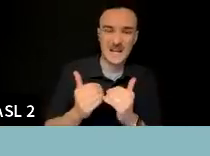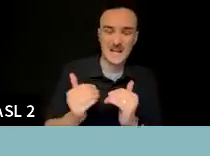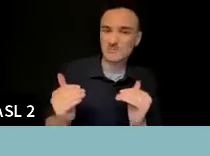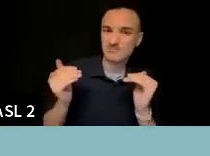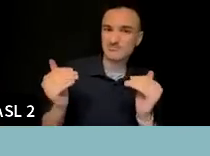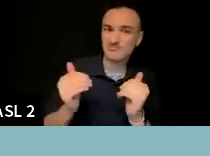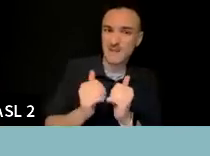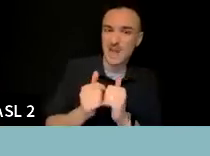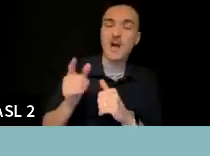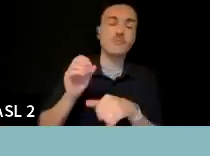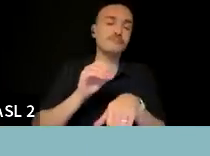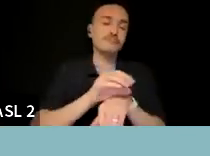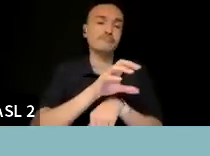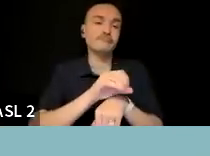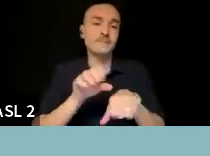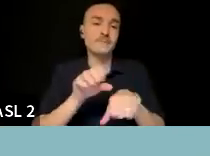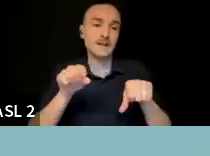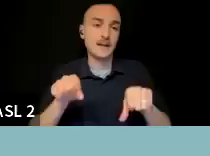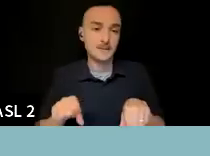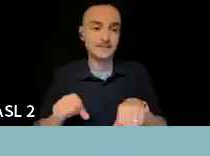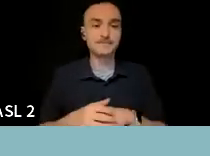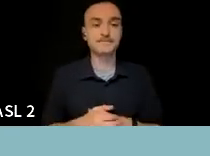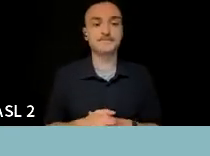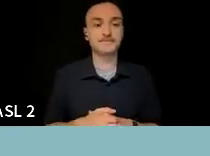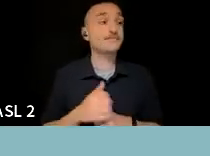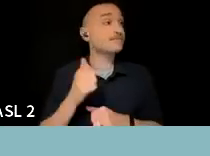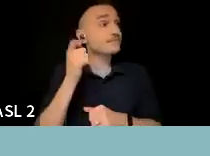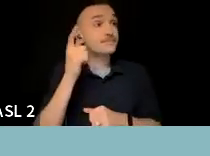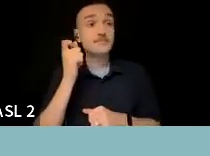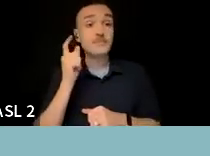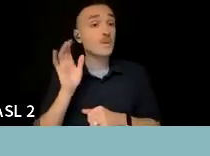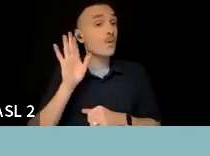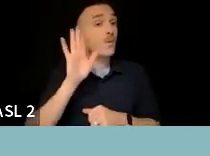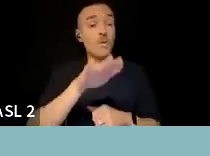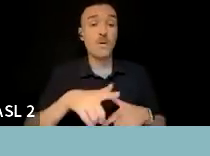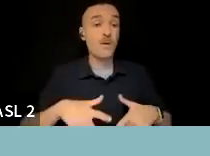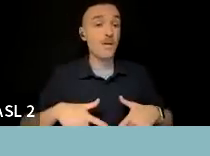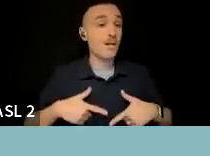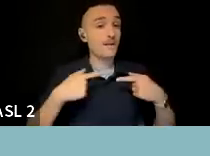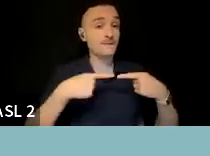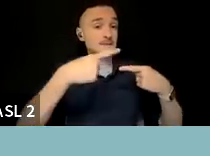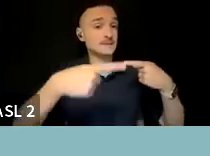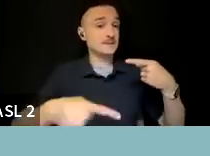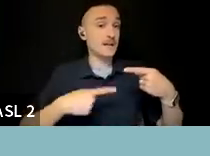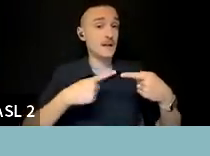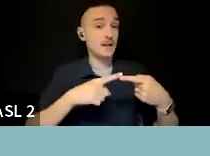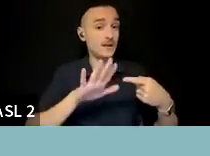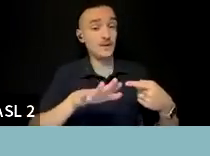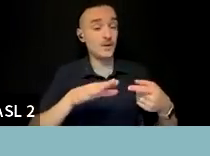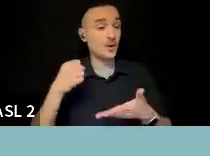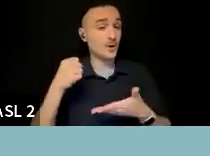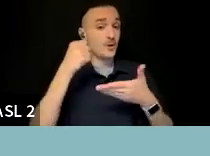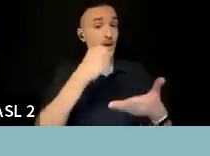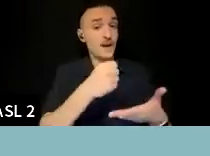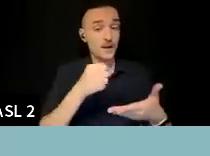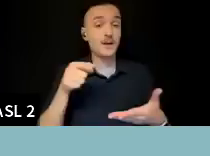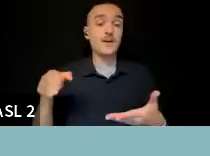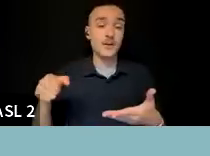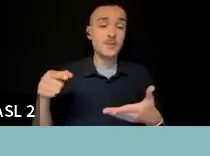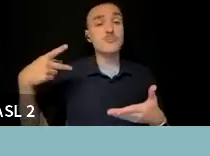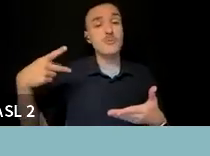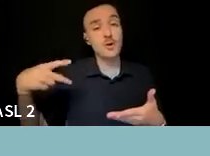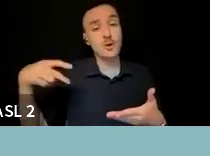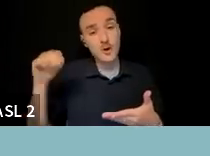process and on throughout the life cycle of the grant, the program officer and the grants management officer or specialist